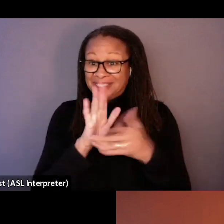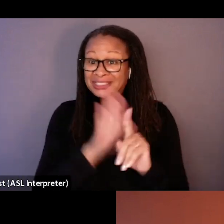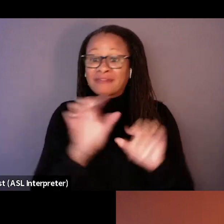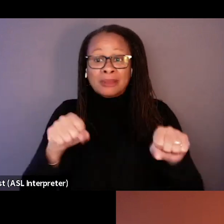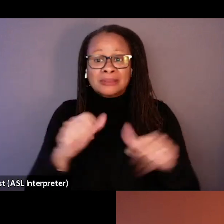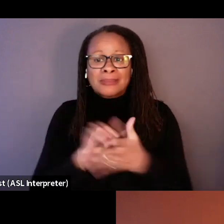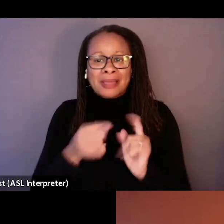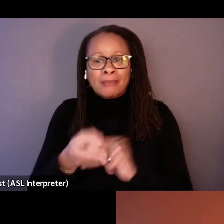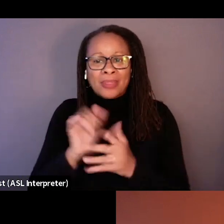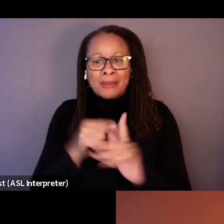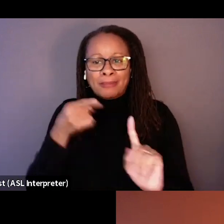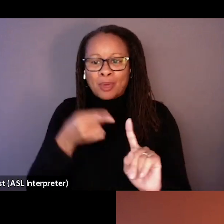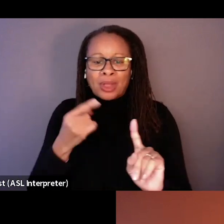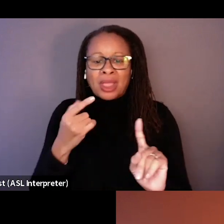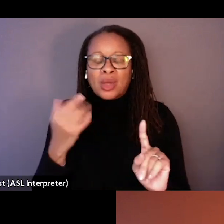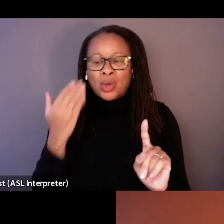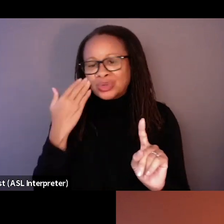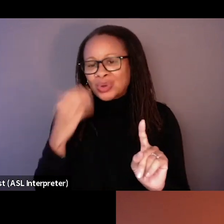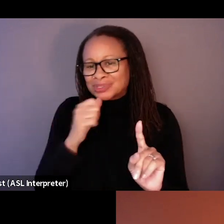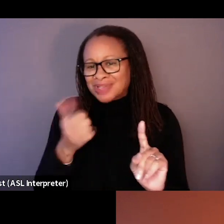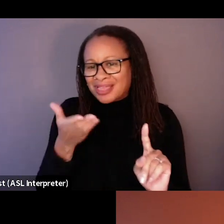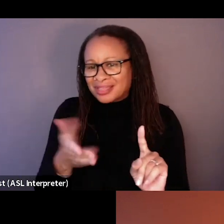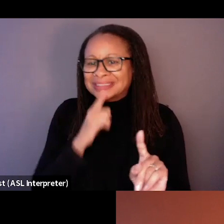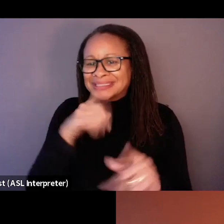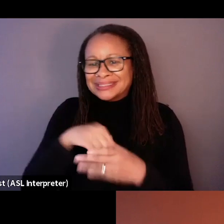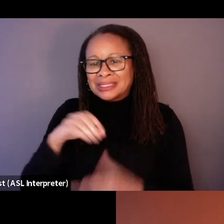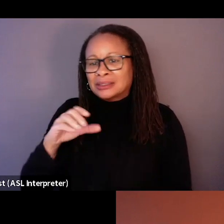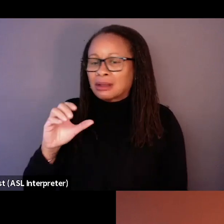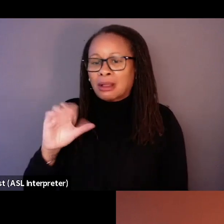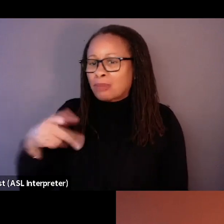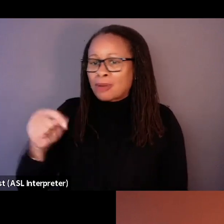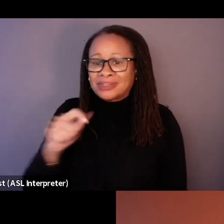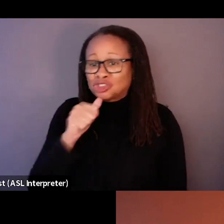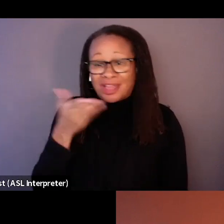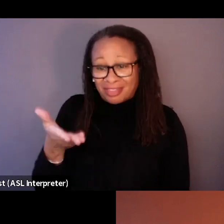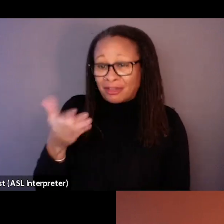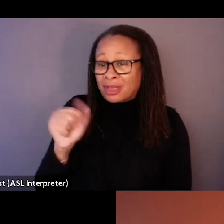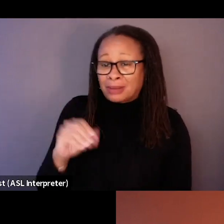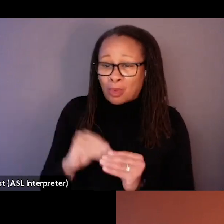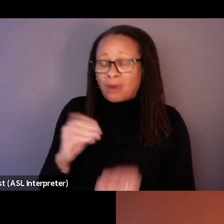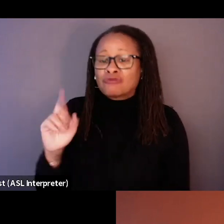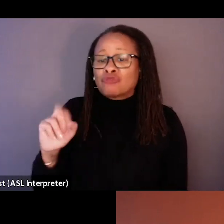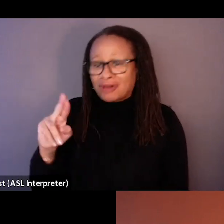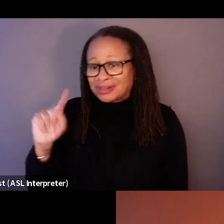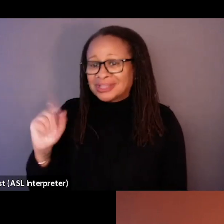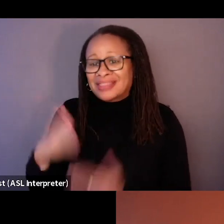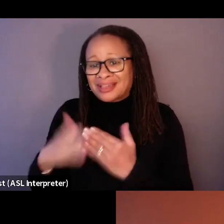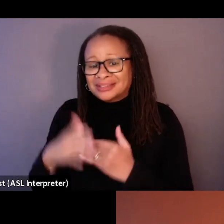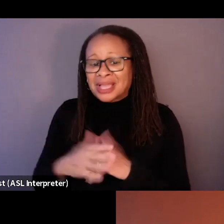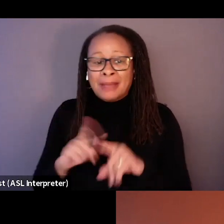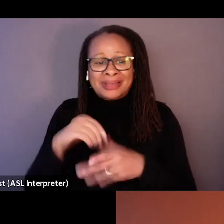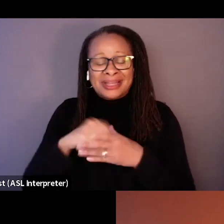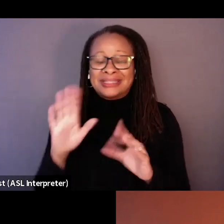at that point, we know when it is not, is no longer in this apartment and we know she's not there. And, and, uh, but in